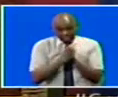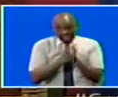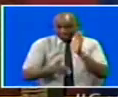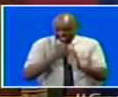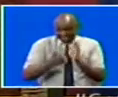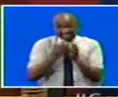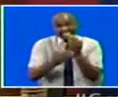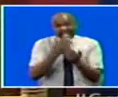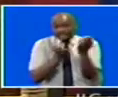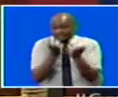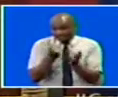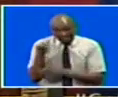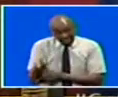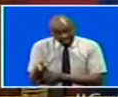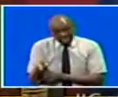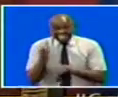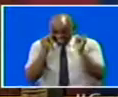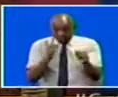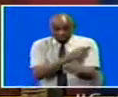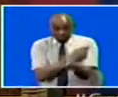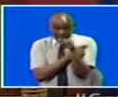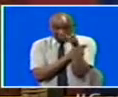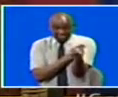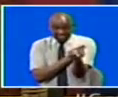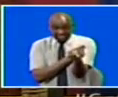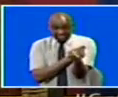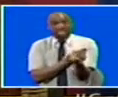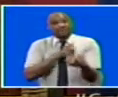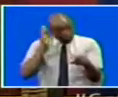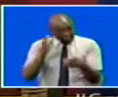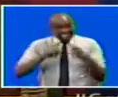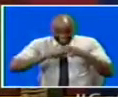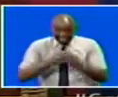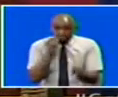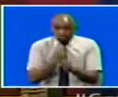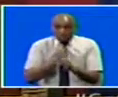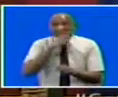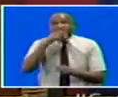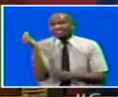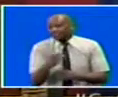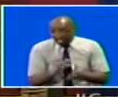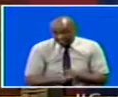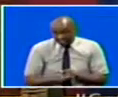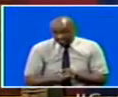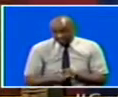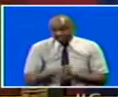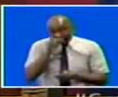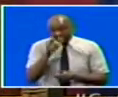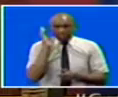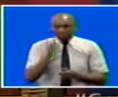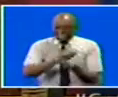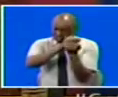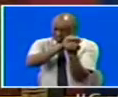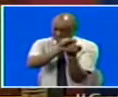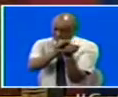center. This new facility, which will start its operations next month, will